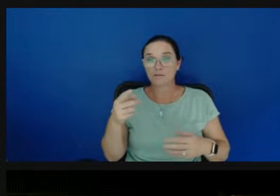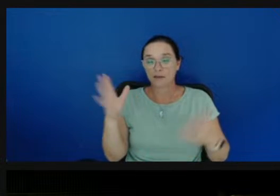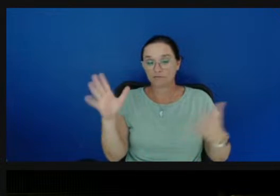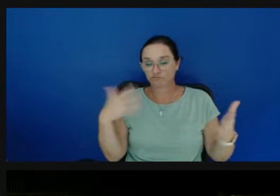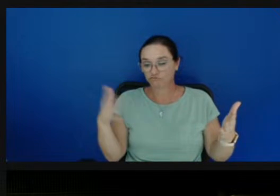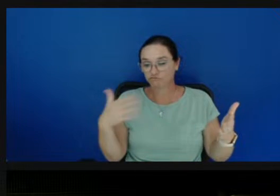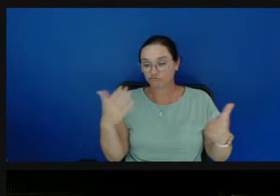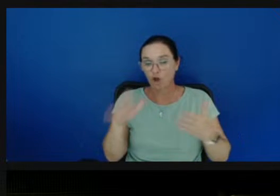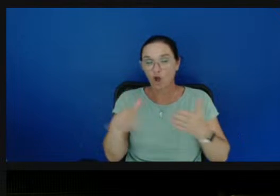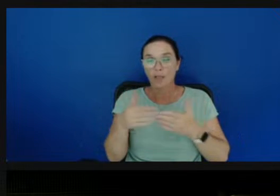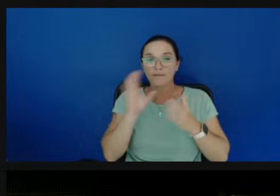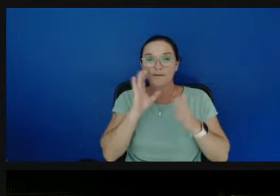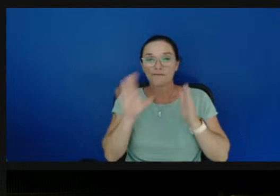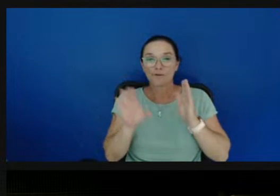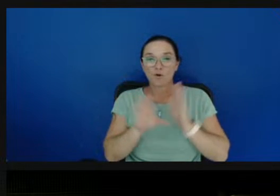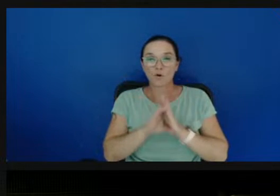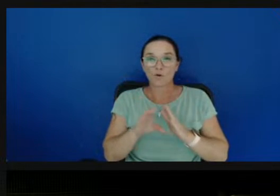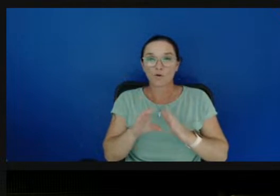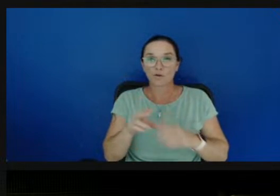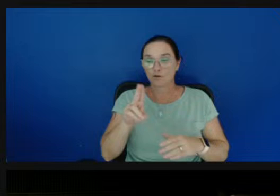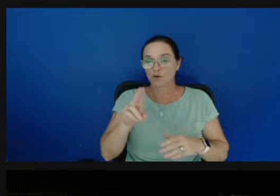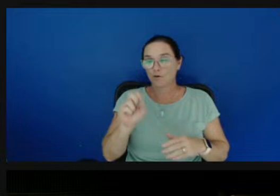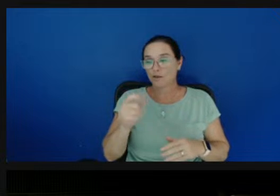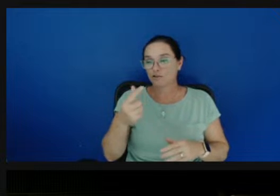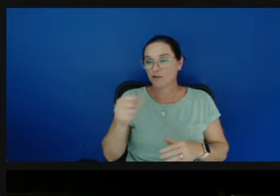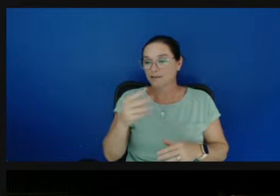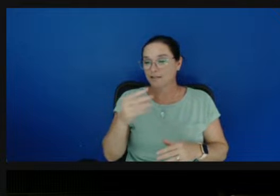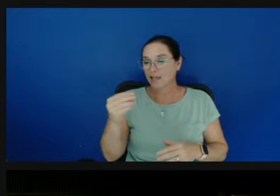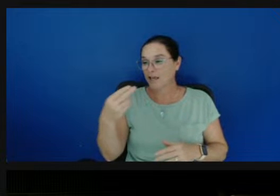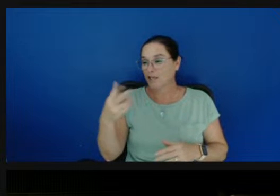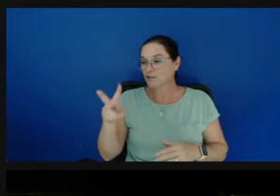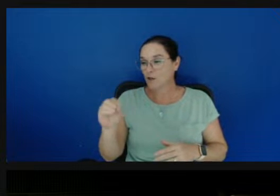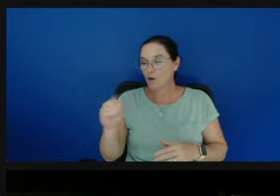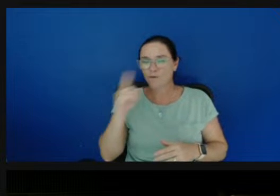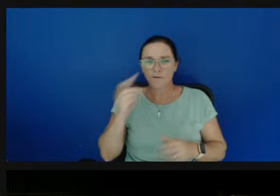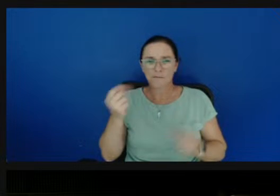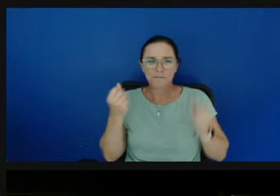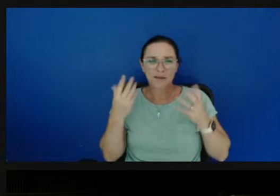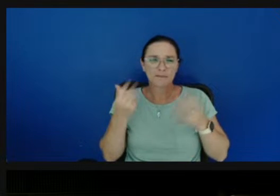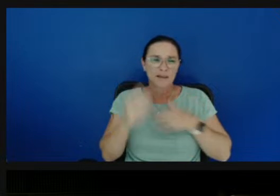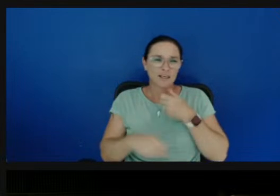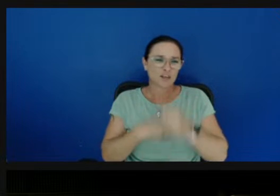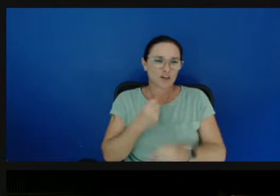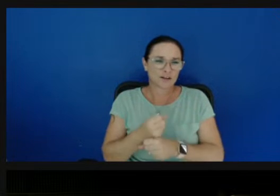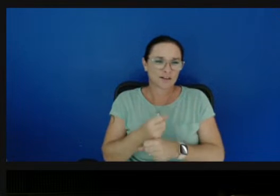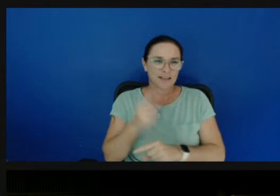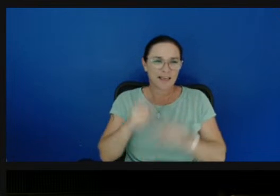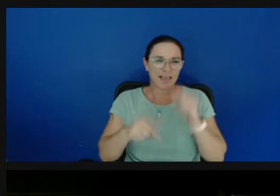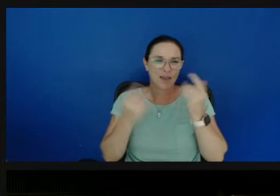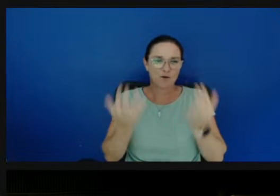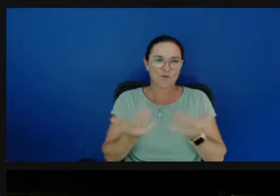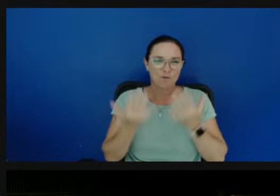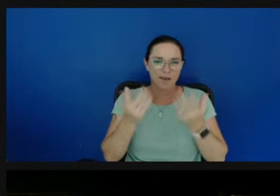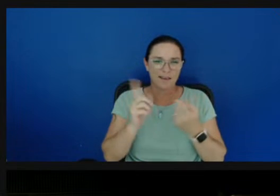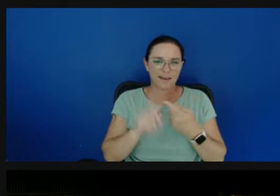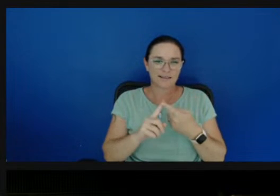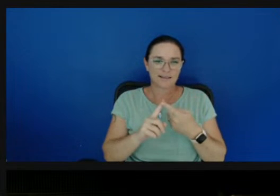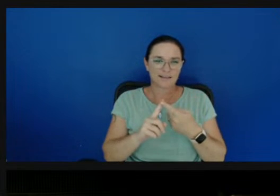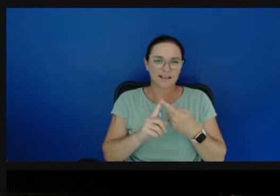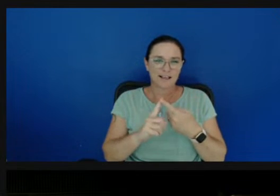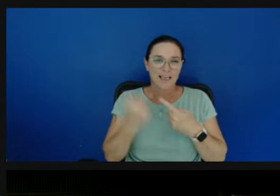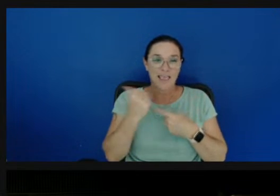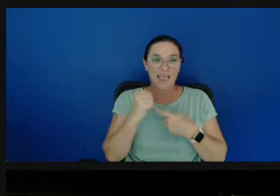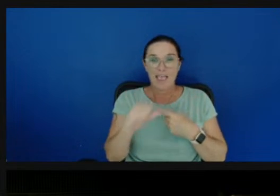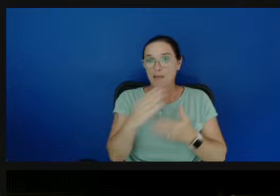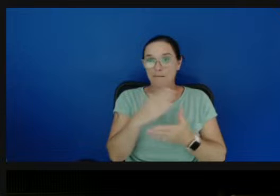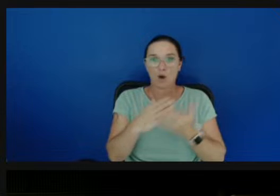archives of the USGS-HVO for decades now. I can't wait until any chunk of that